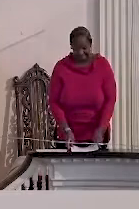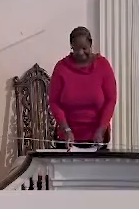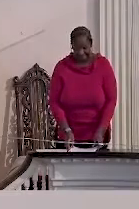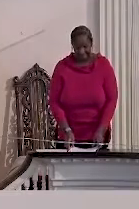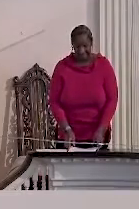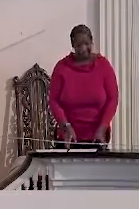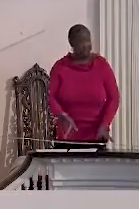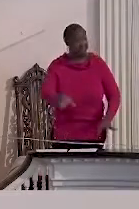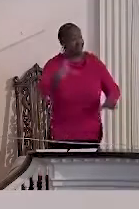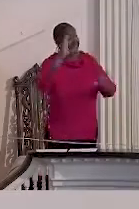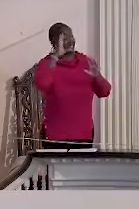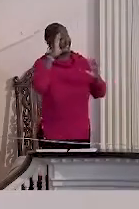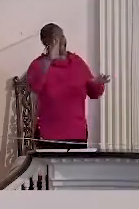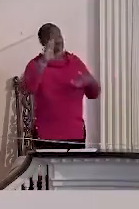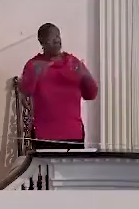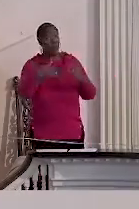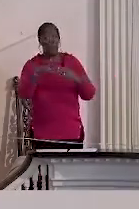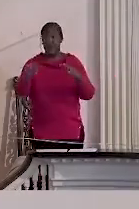Hello, all souls.